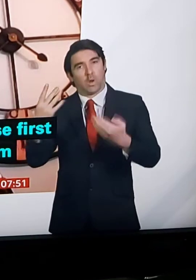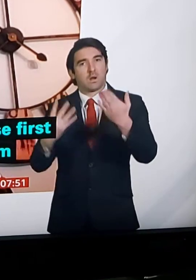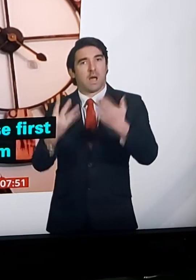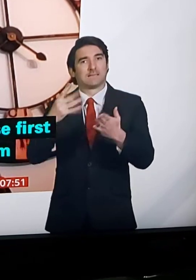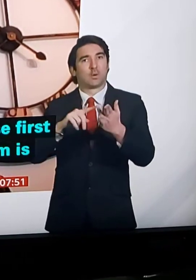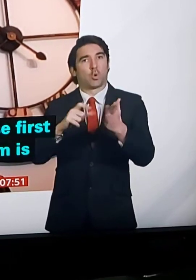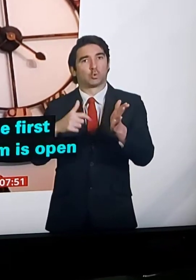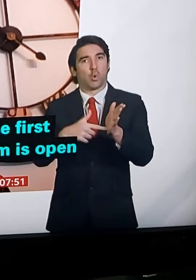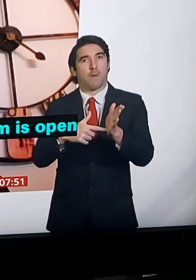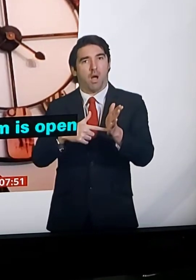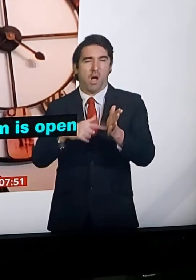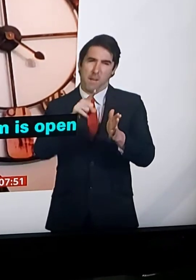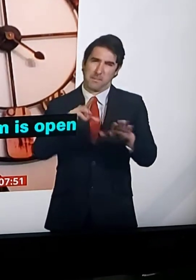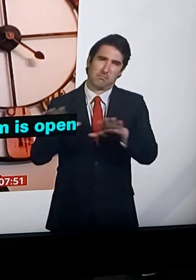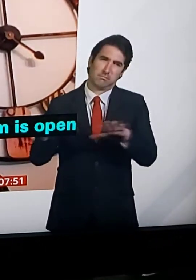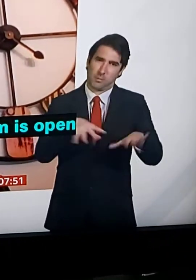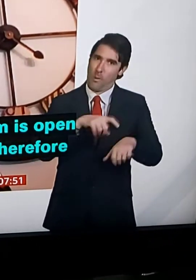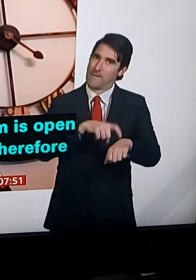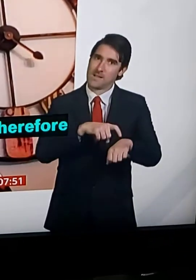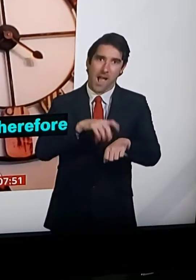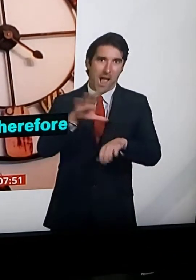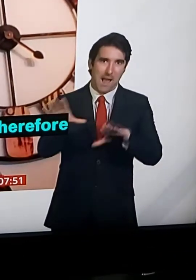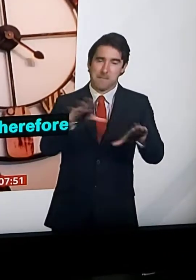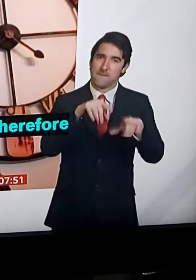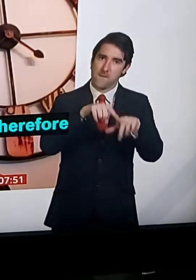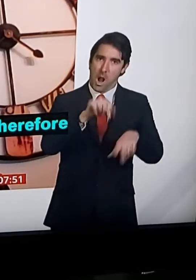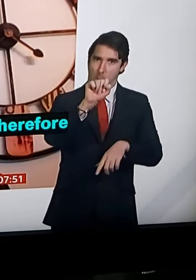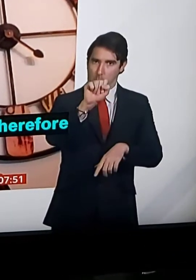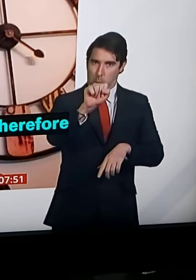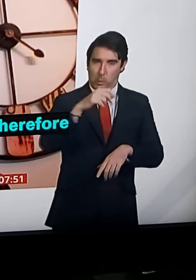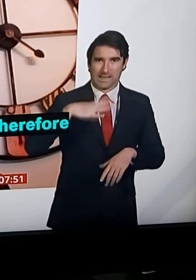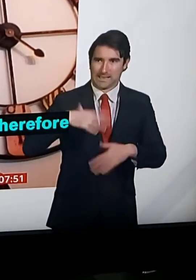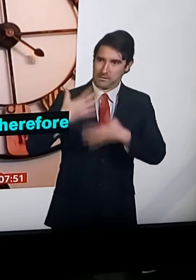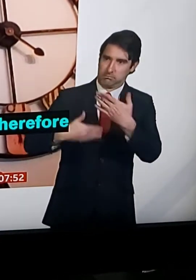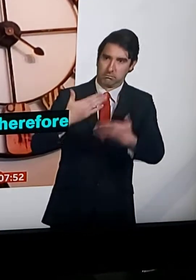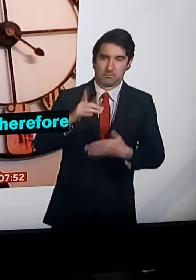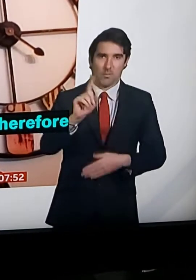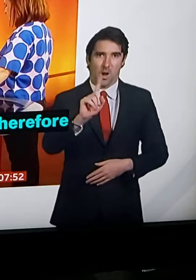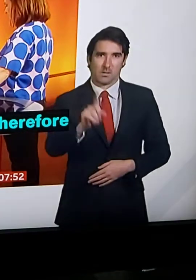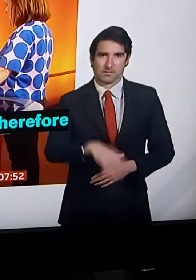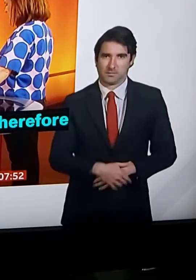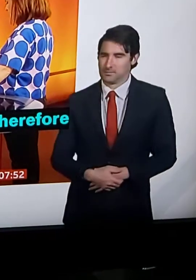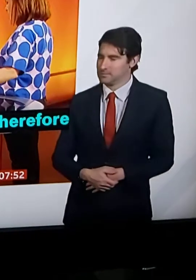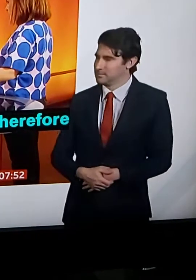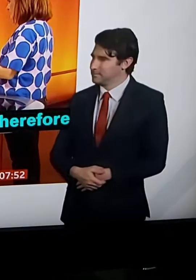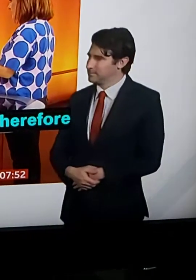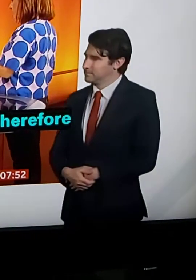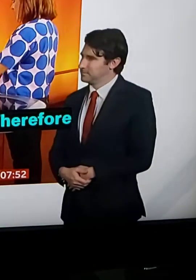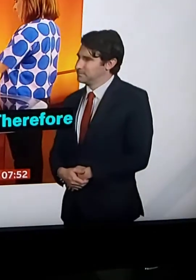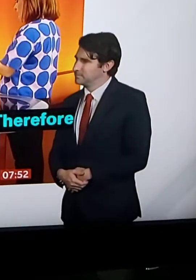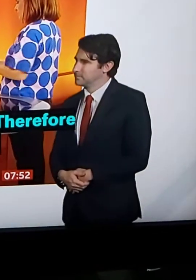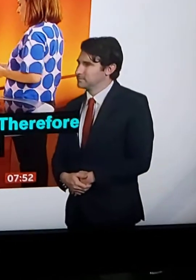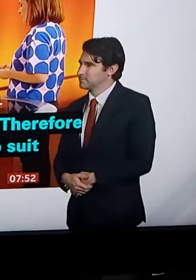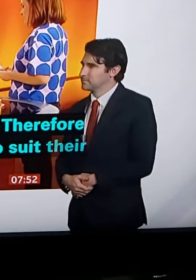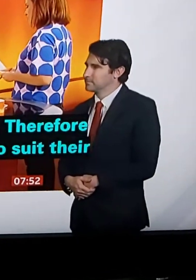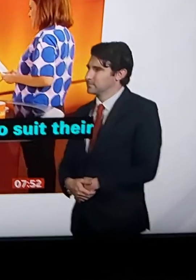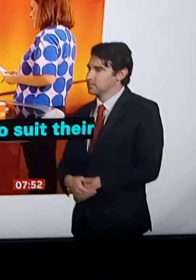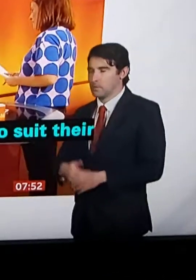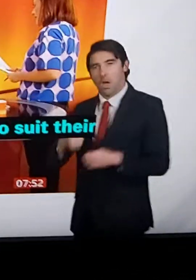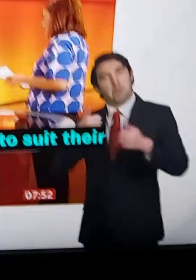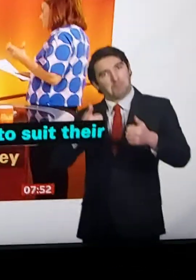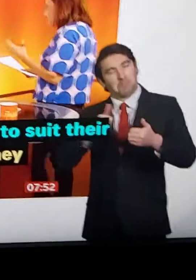So therefore, everybody's got the time to do things that suit their working situation at the moment. OK, so if you've not gone to them, they can come to you. That's